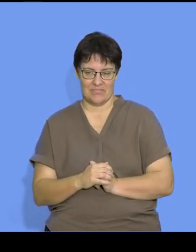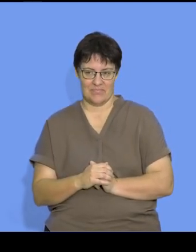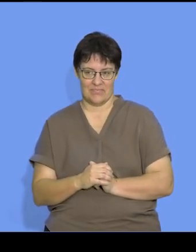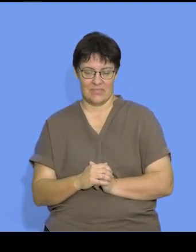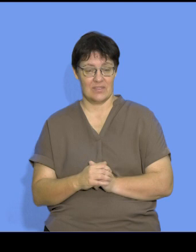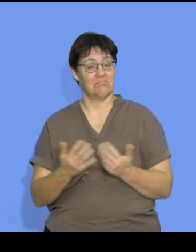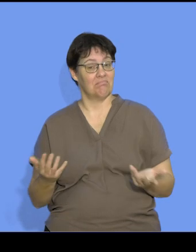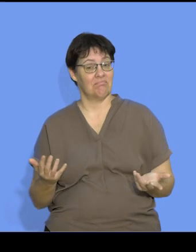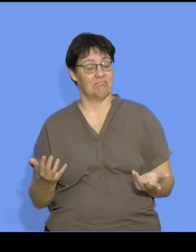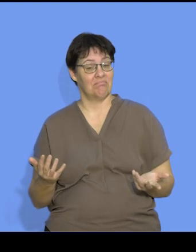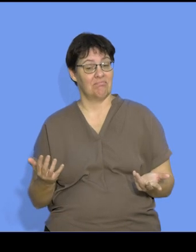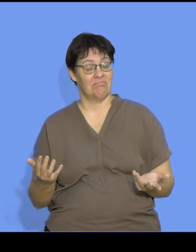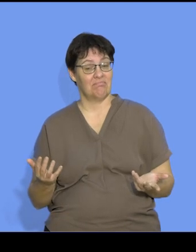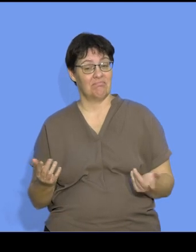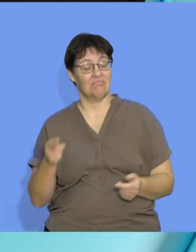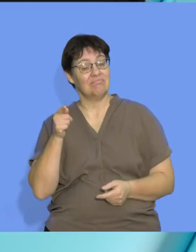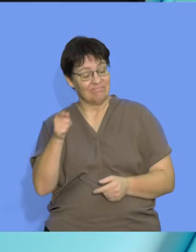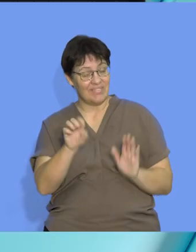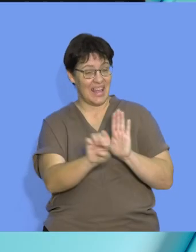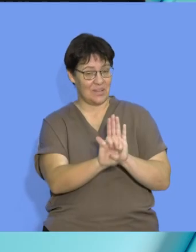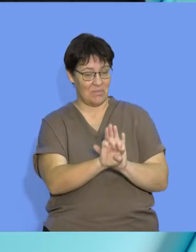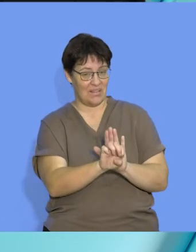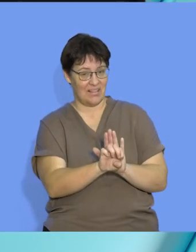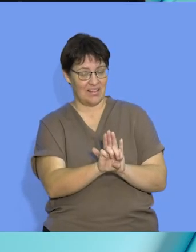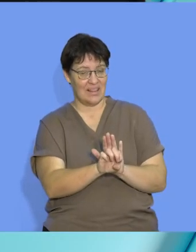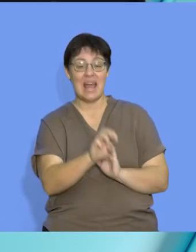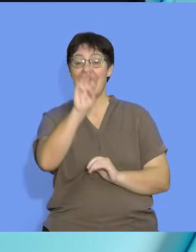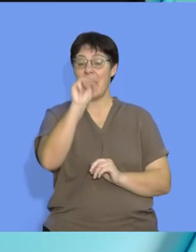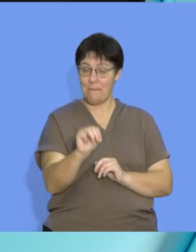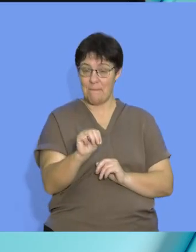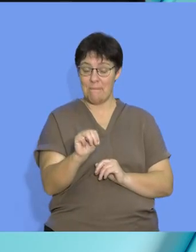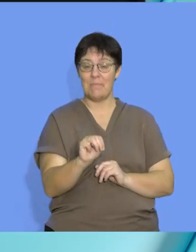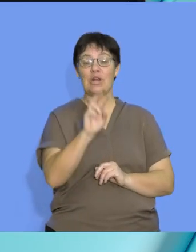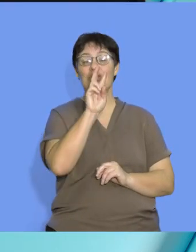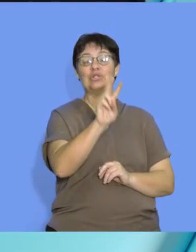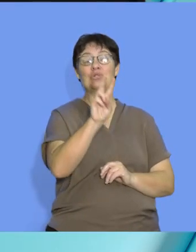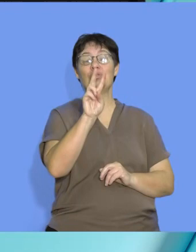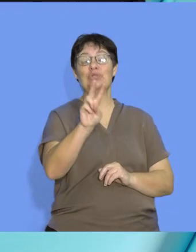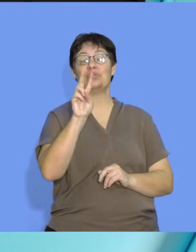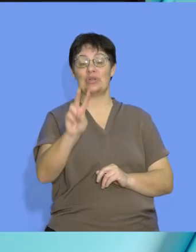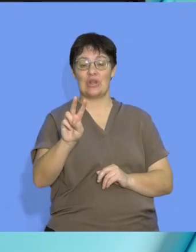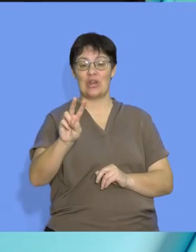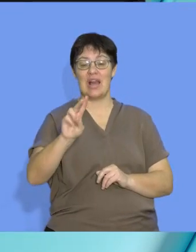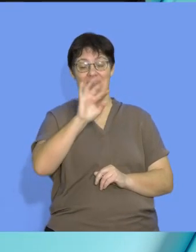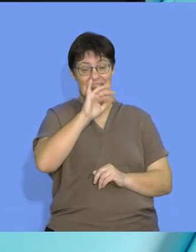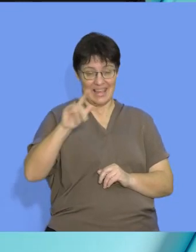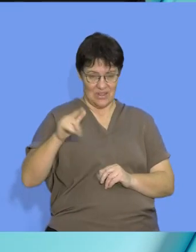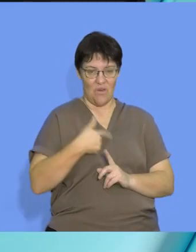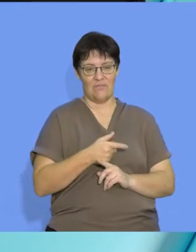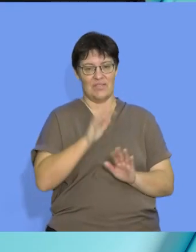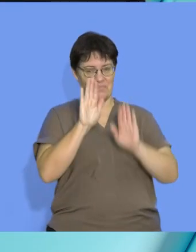So, for that particular example, M is the 222nd letter in the